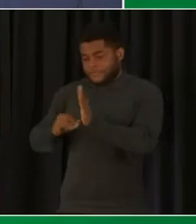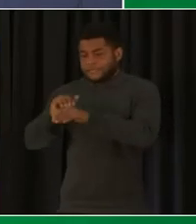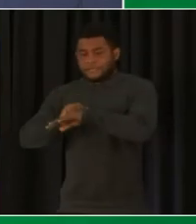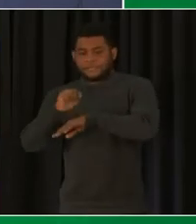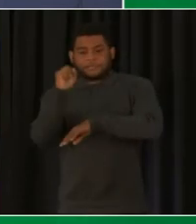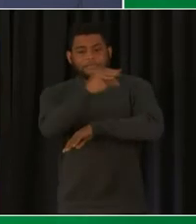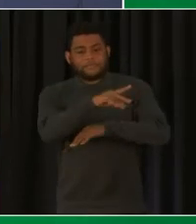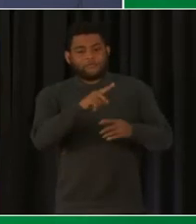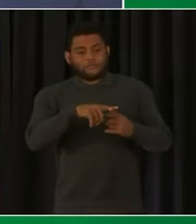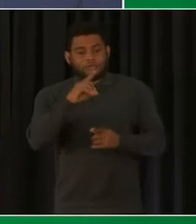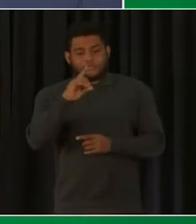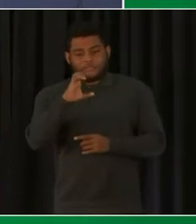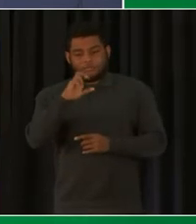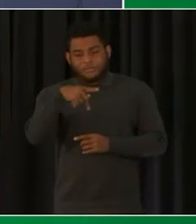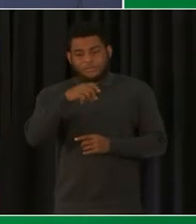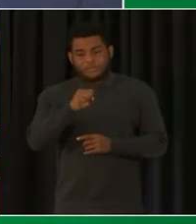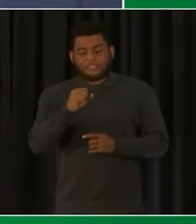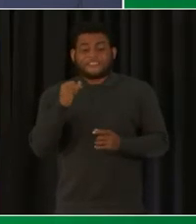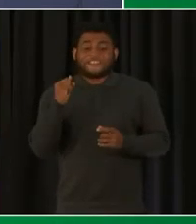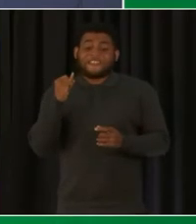the child not to be tested.